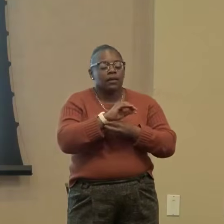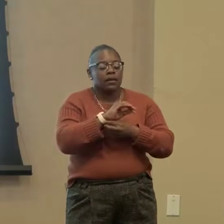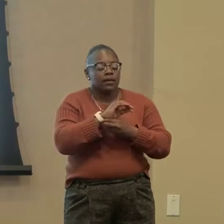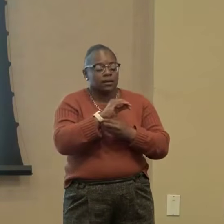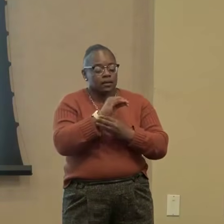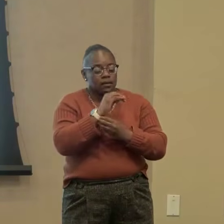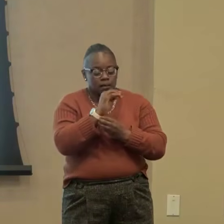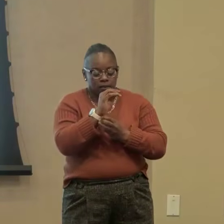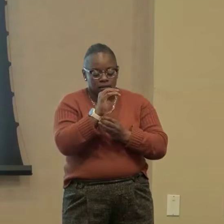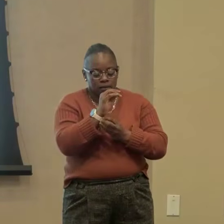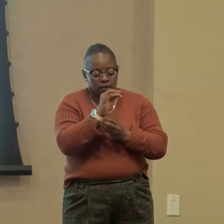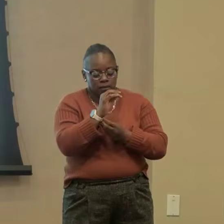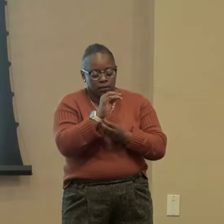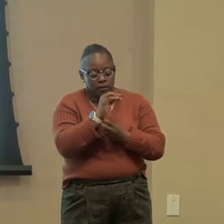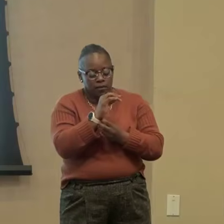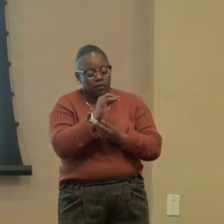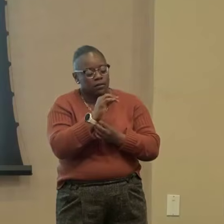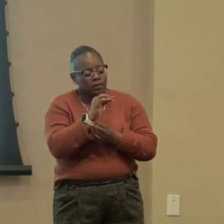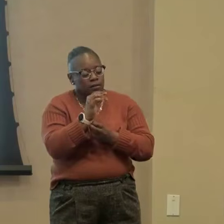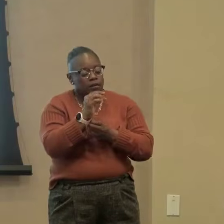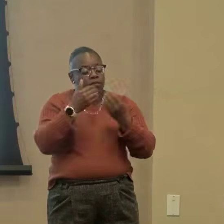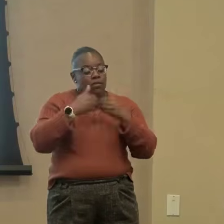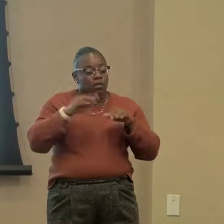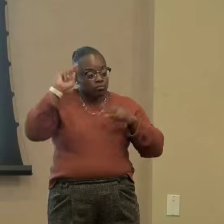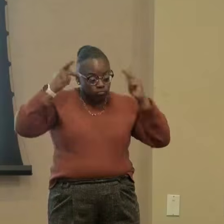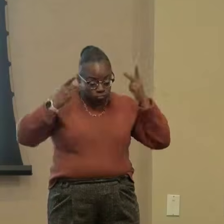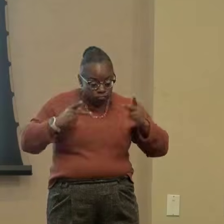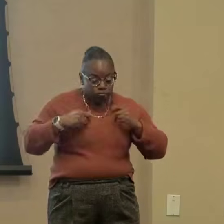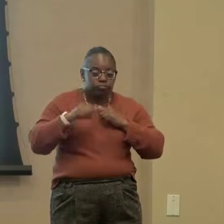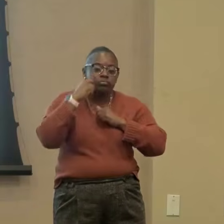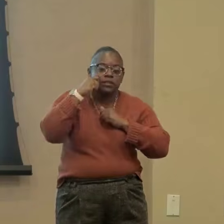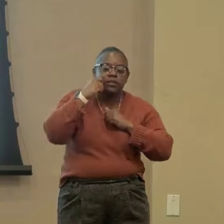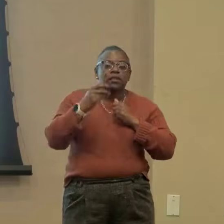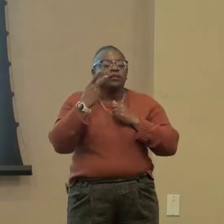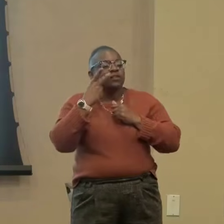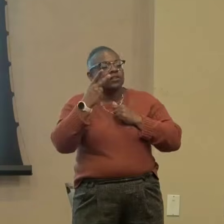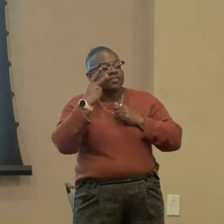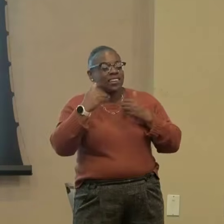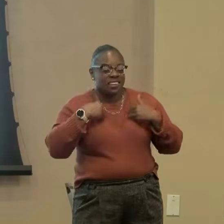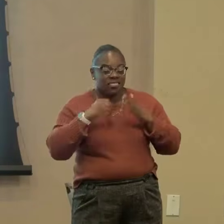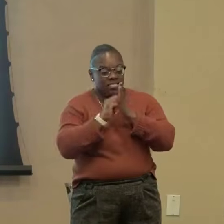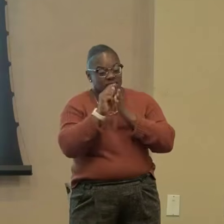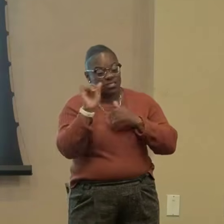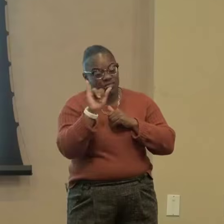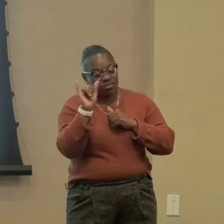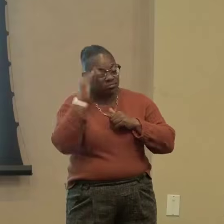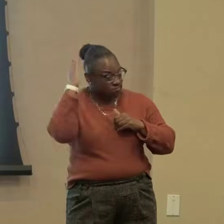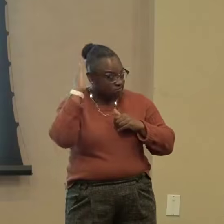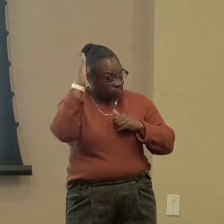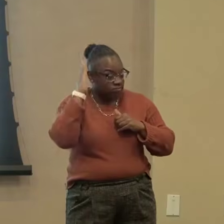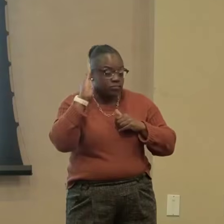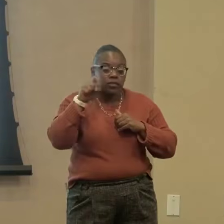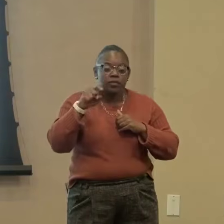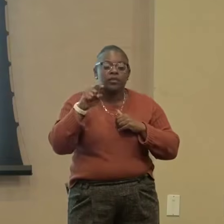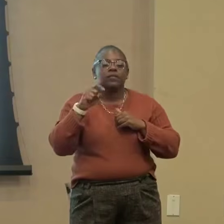of his hair, you can see the manifestation that scalp is skin too. And you can absolutely have skin cancers there. So I say you have to